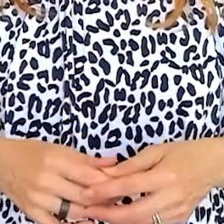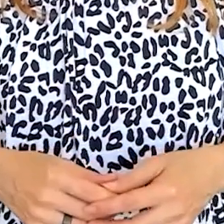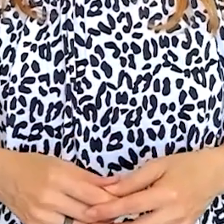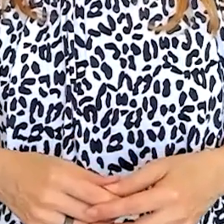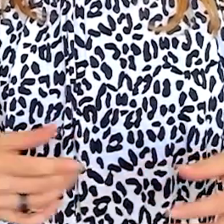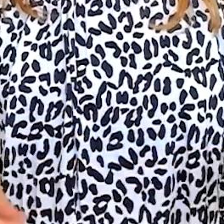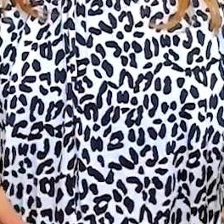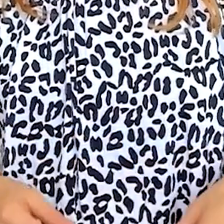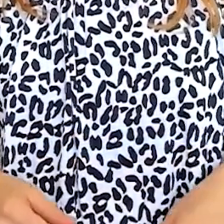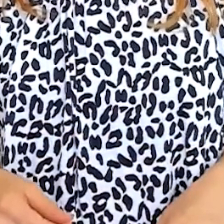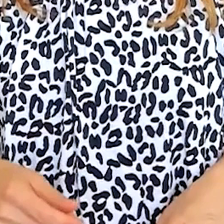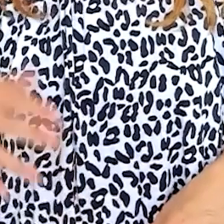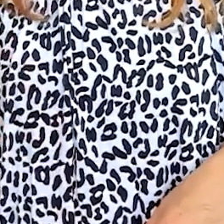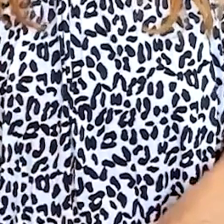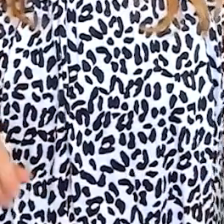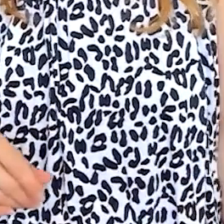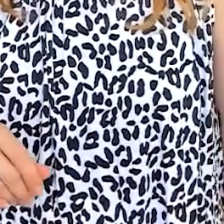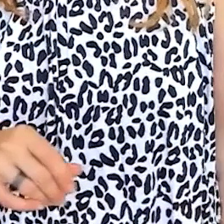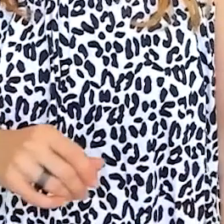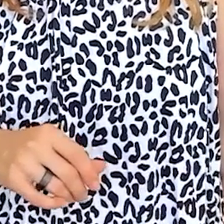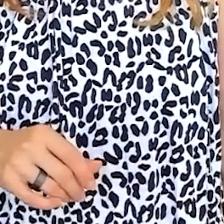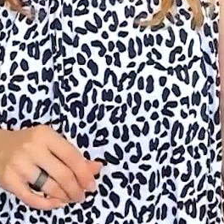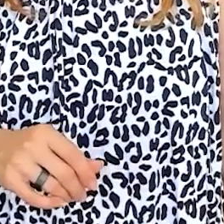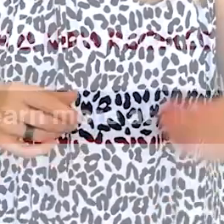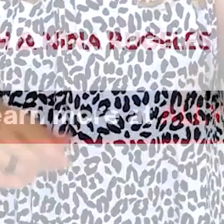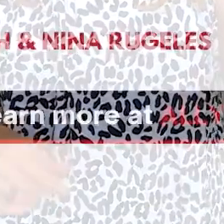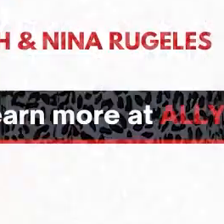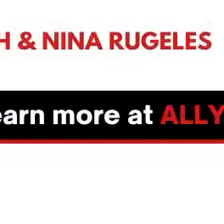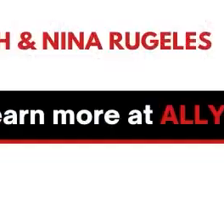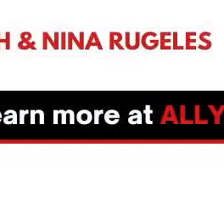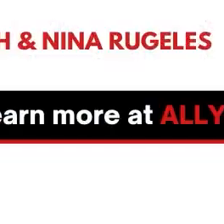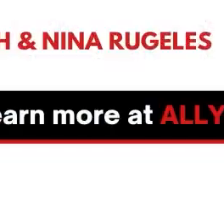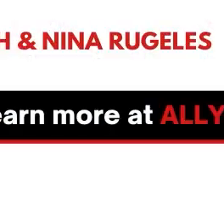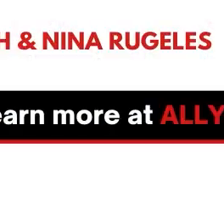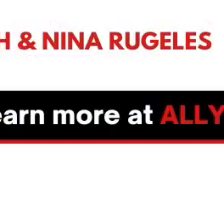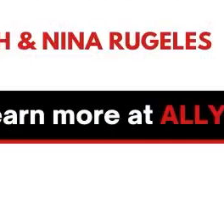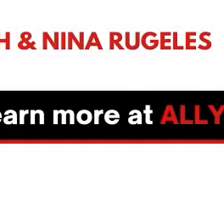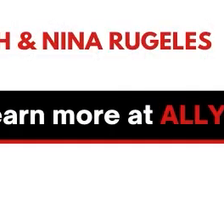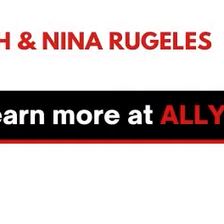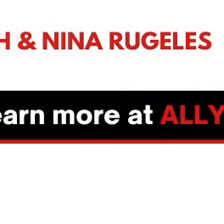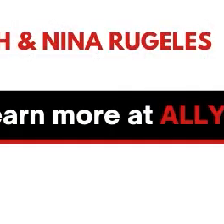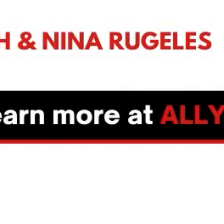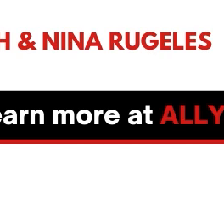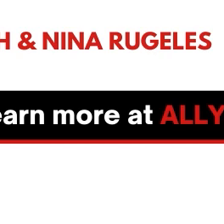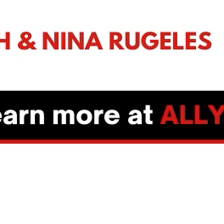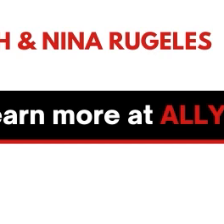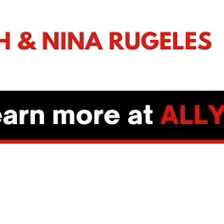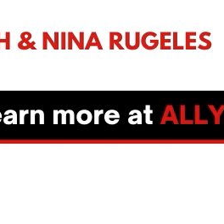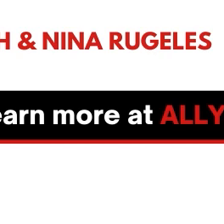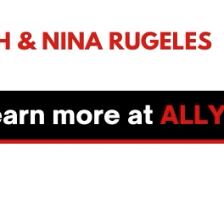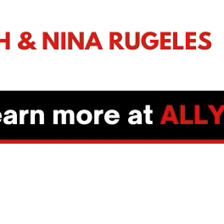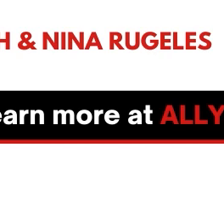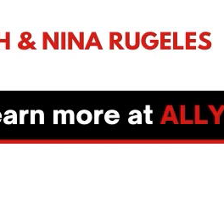emailing podcast@changecatalyst.co or reaching out on social media. And Leading with Empathy and Allyship is a show by Change Catalyst where we